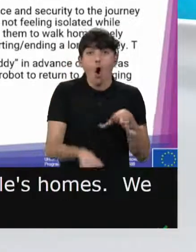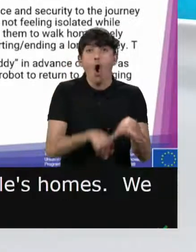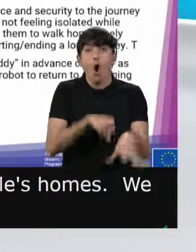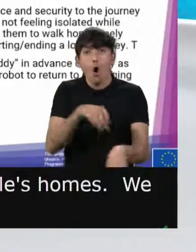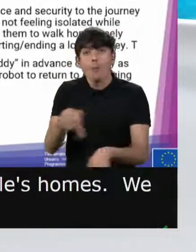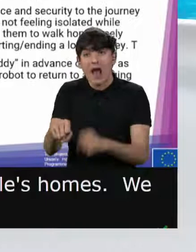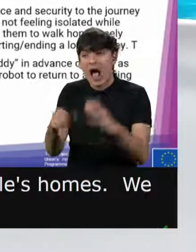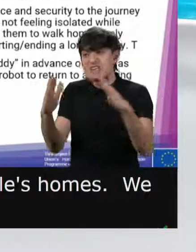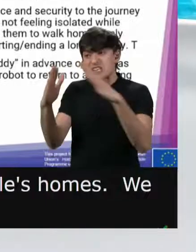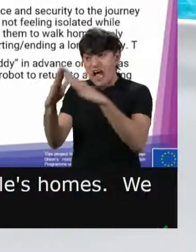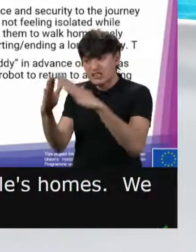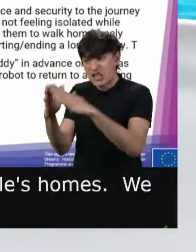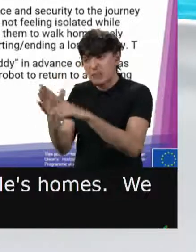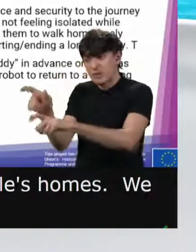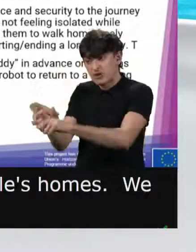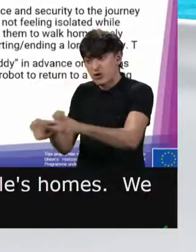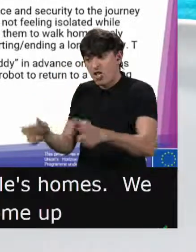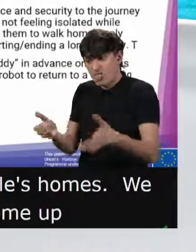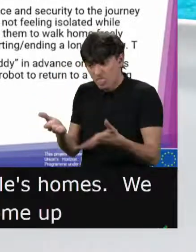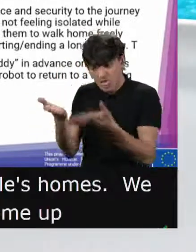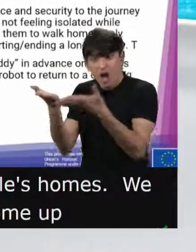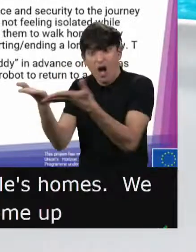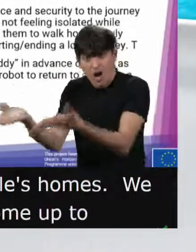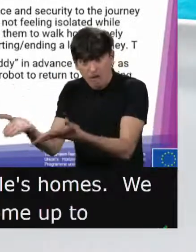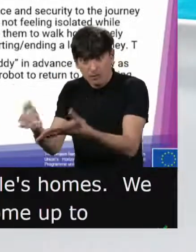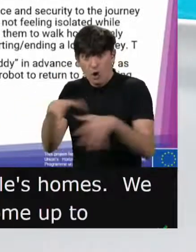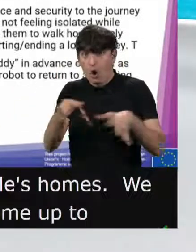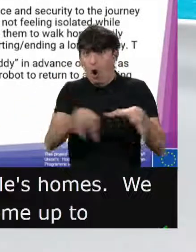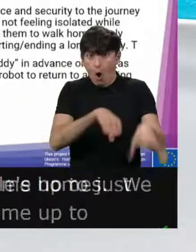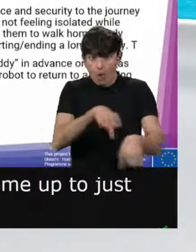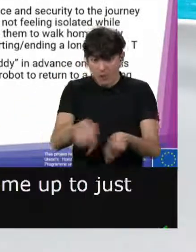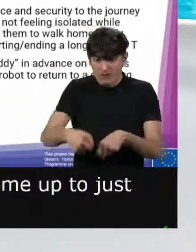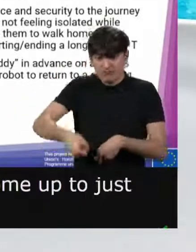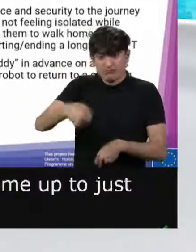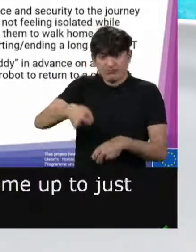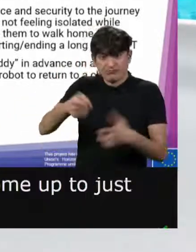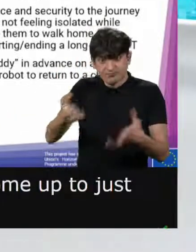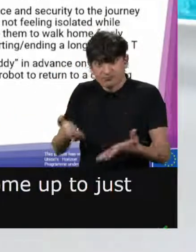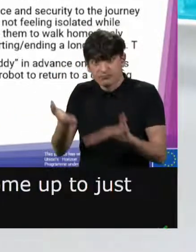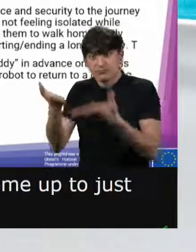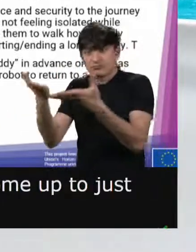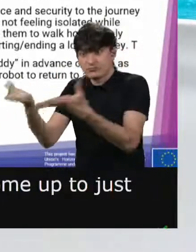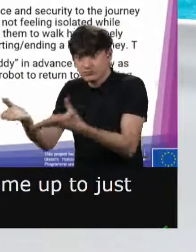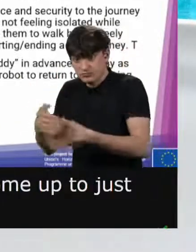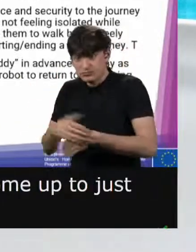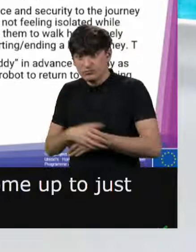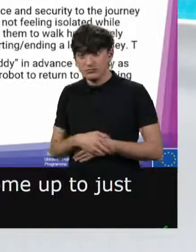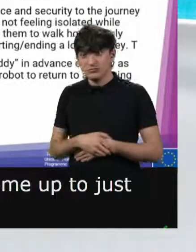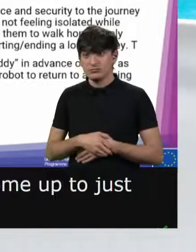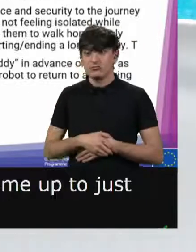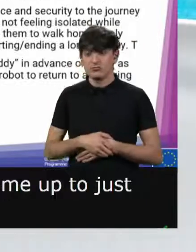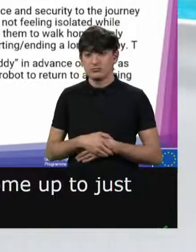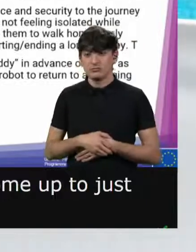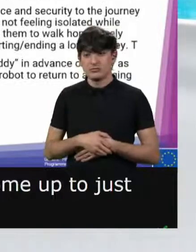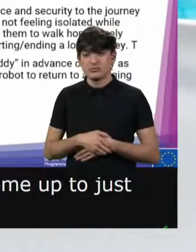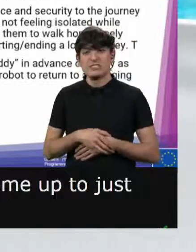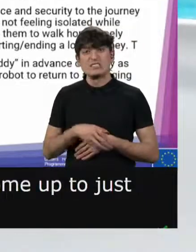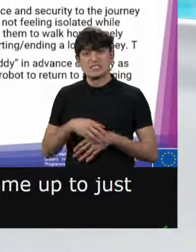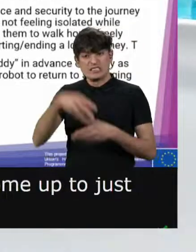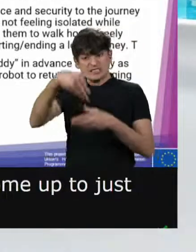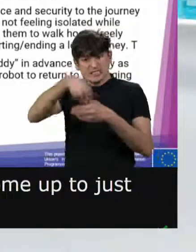about just above knee high, have 6 wheels, and our local shops during the pandemic and